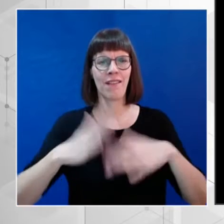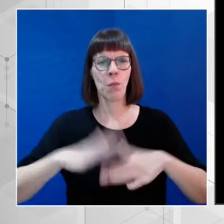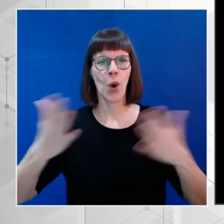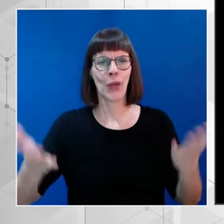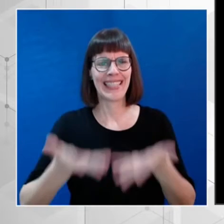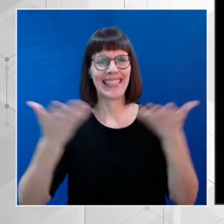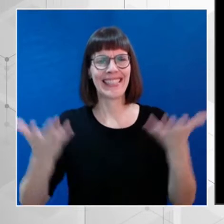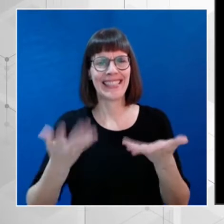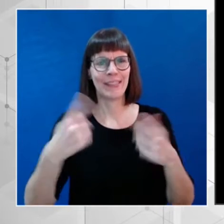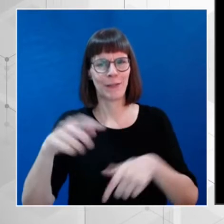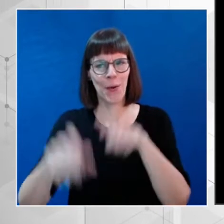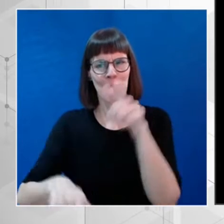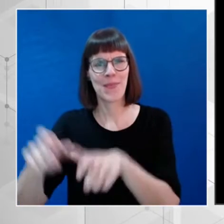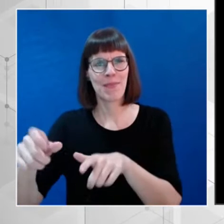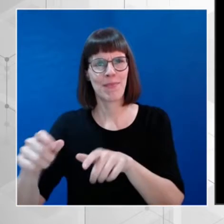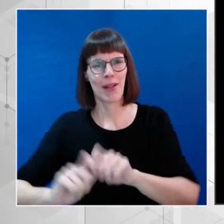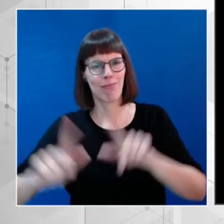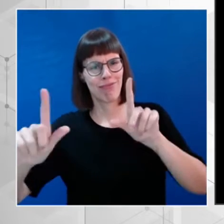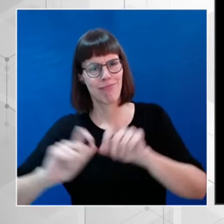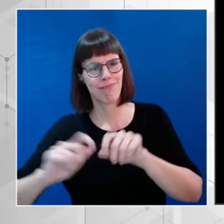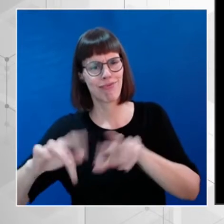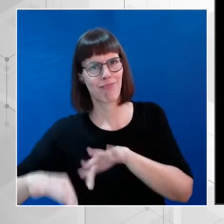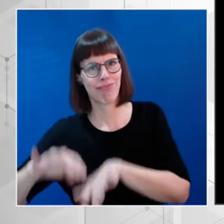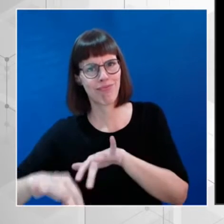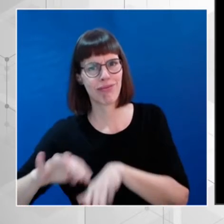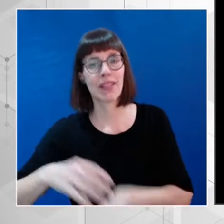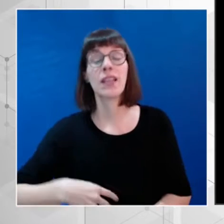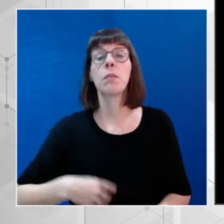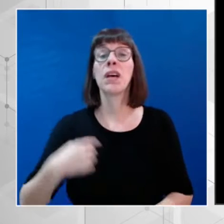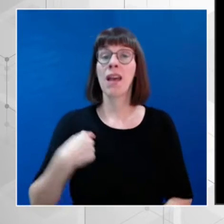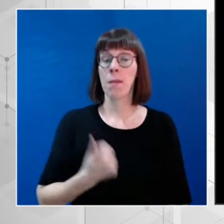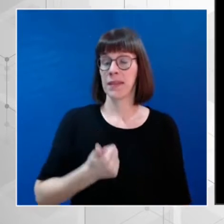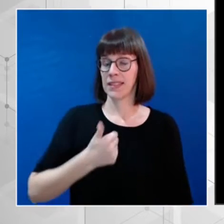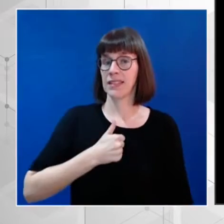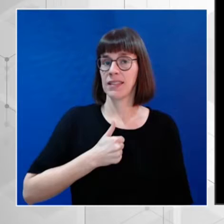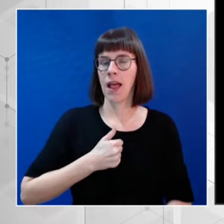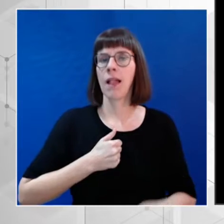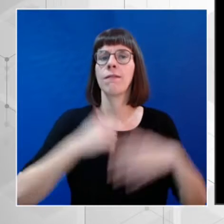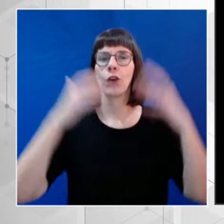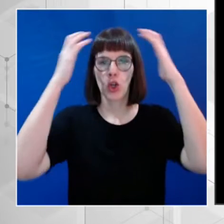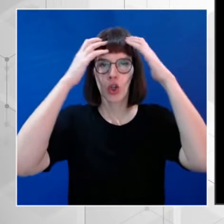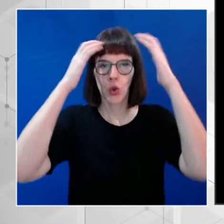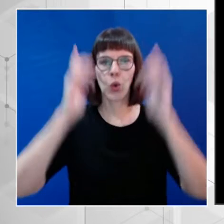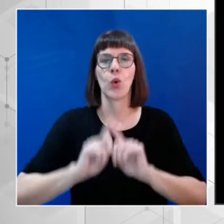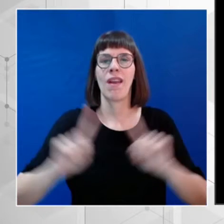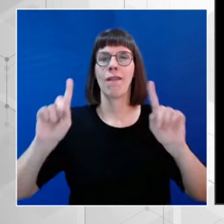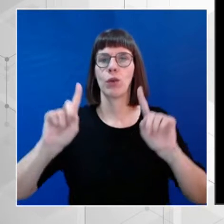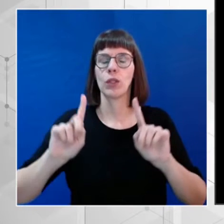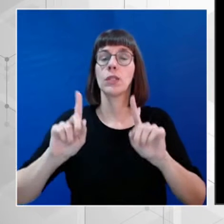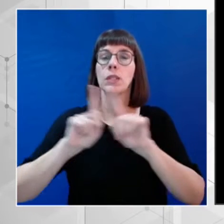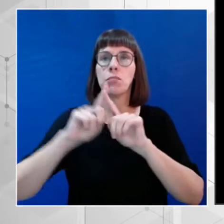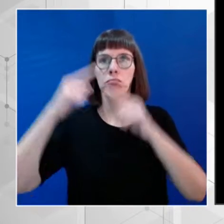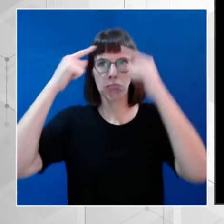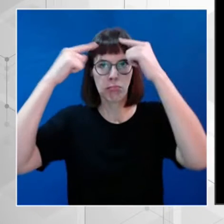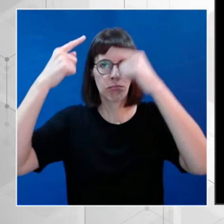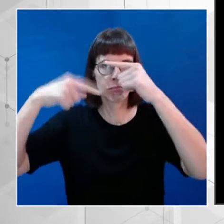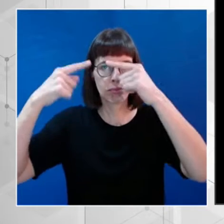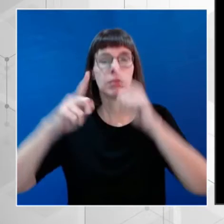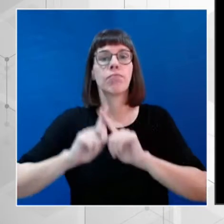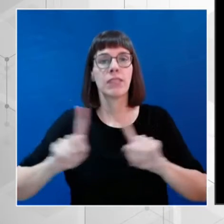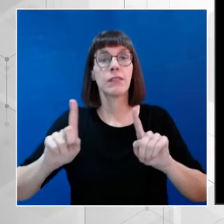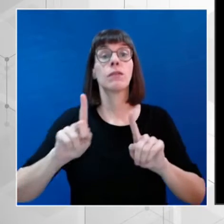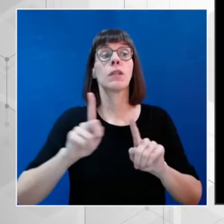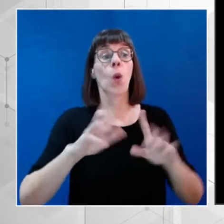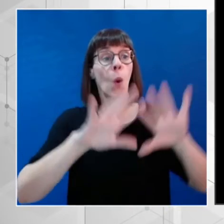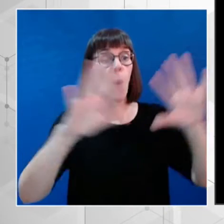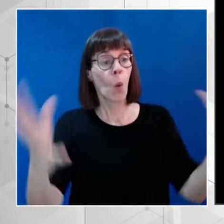But more importantly, I am neurodiverse myself. I live in a world that is clearly not optimized for people